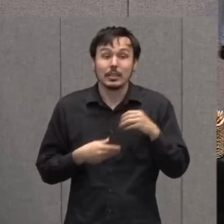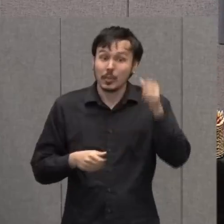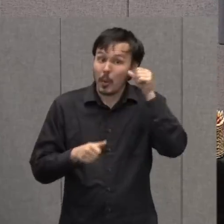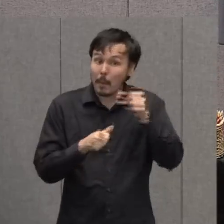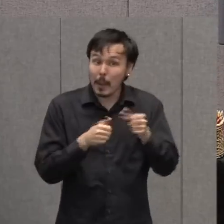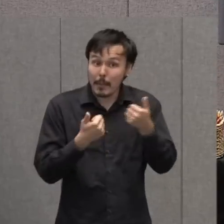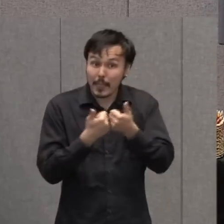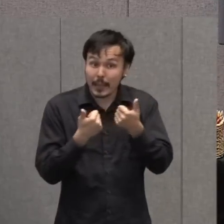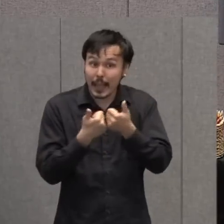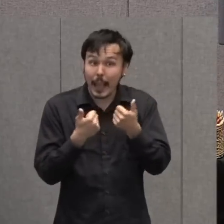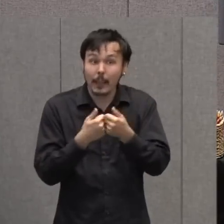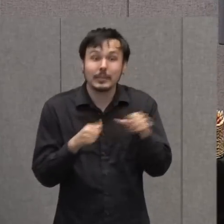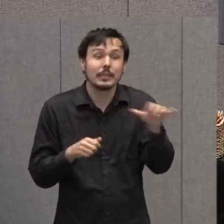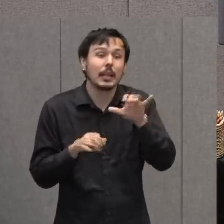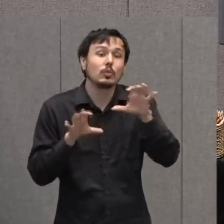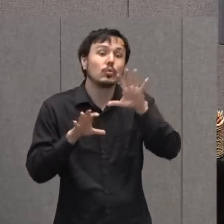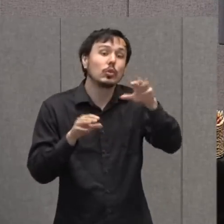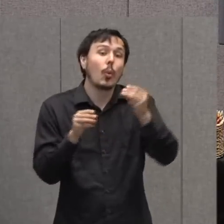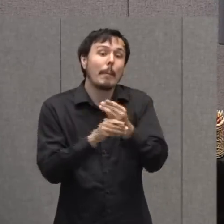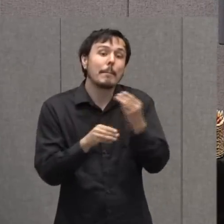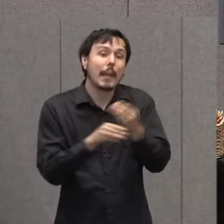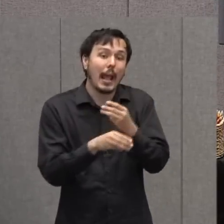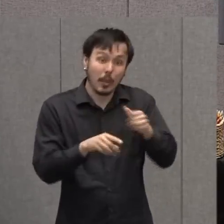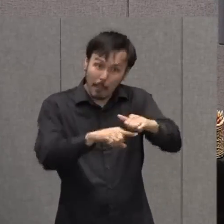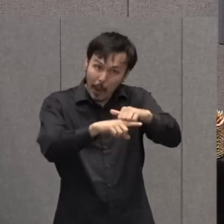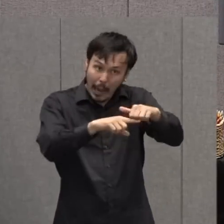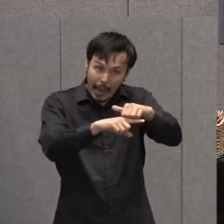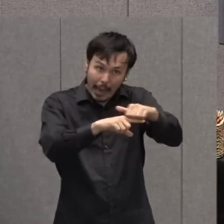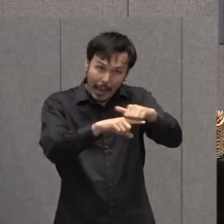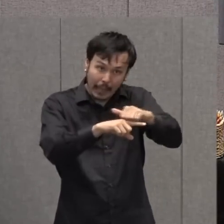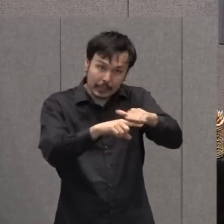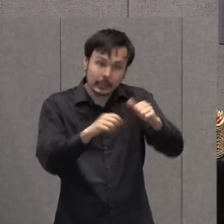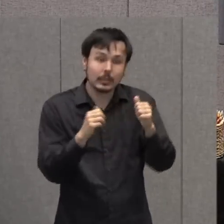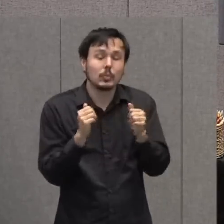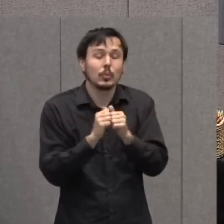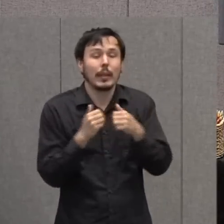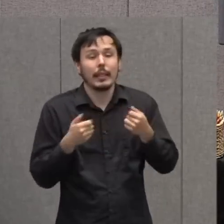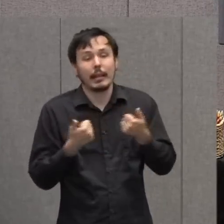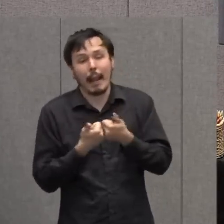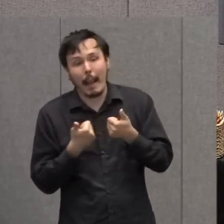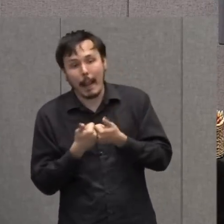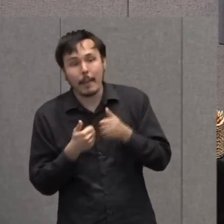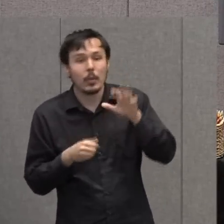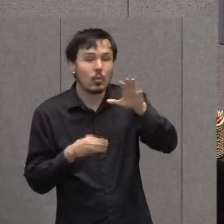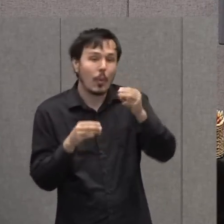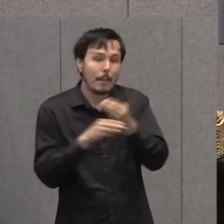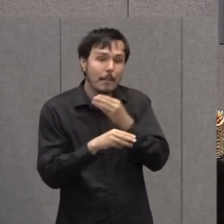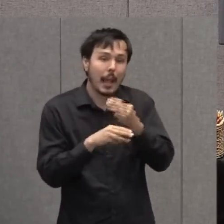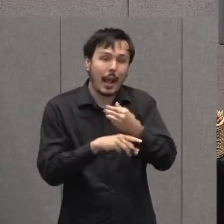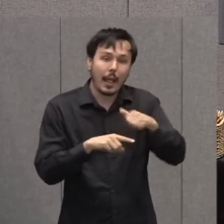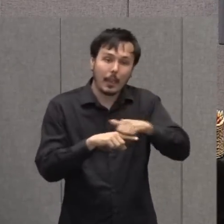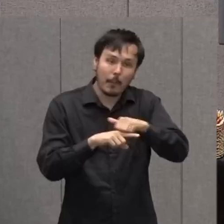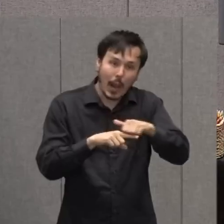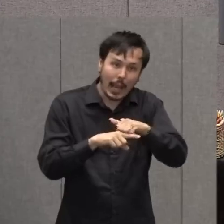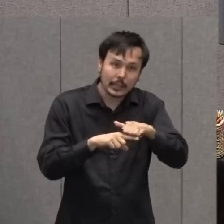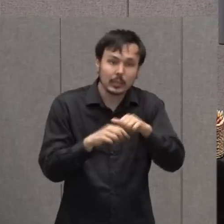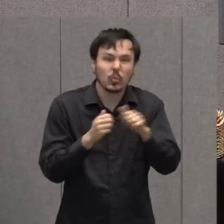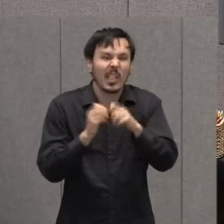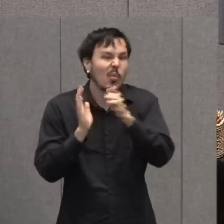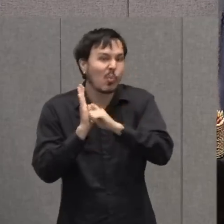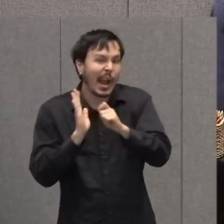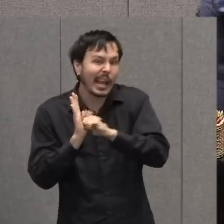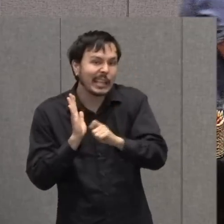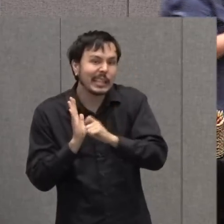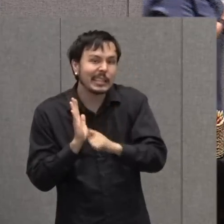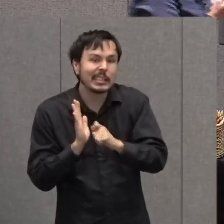are just like doing all your math. Mm-hmm. Practice your math with the games. Practice your math with writing it